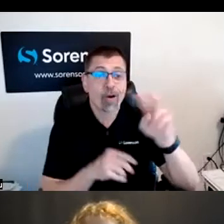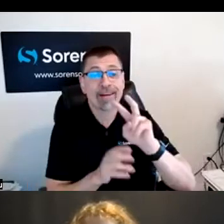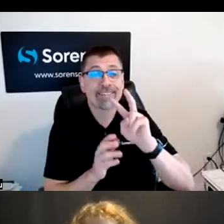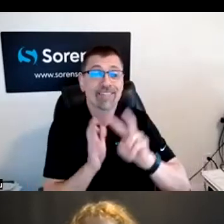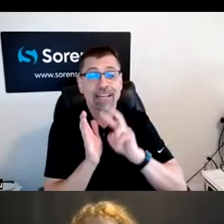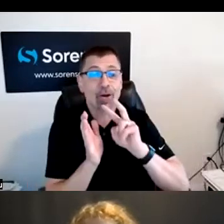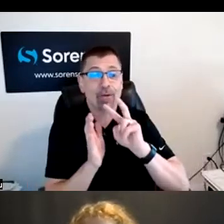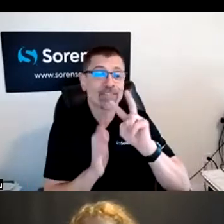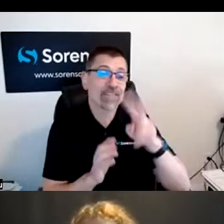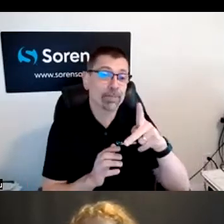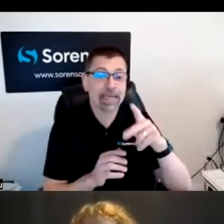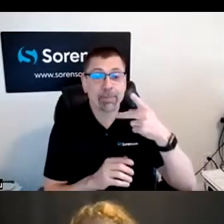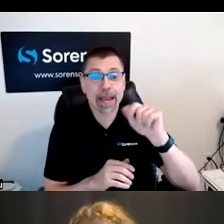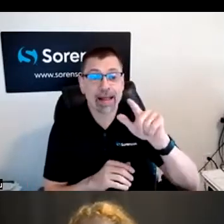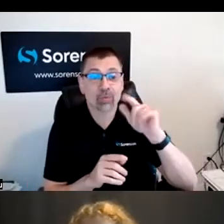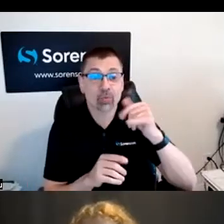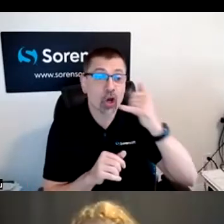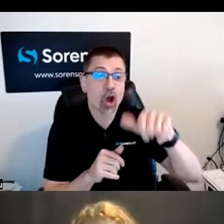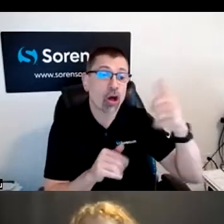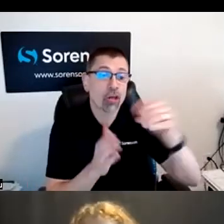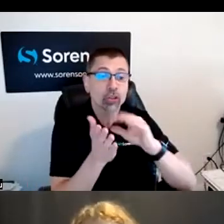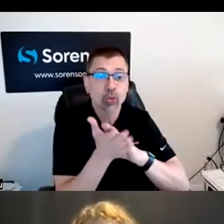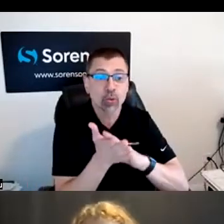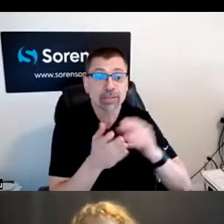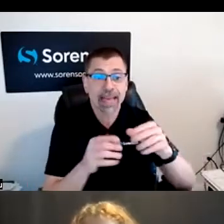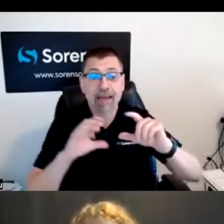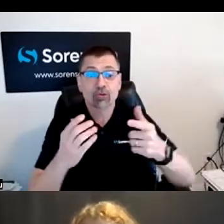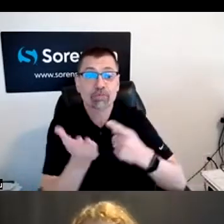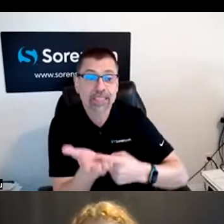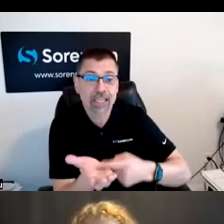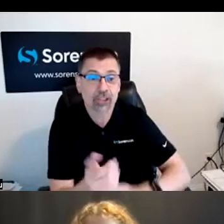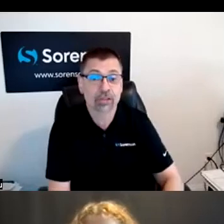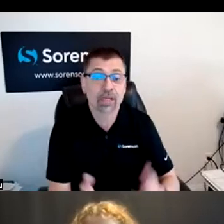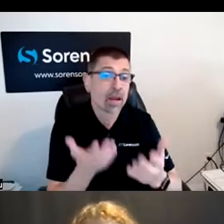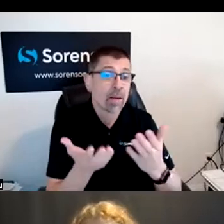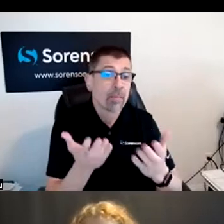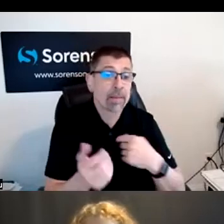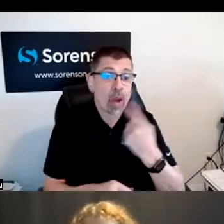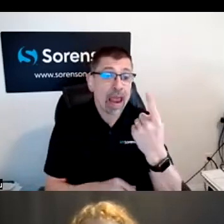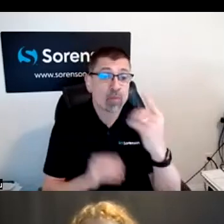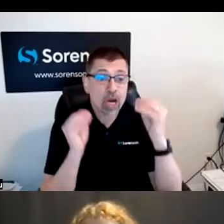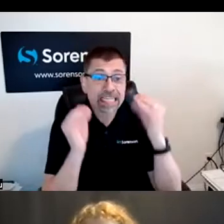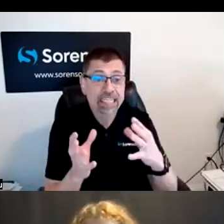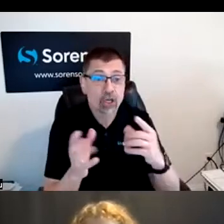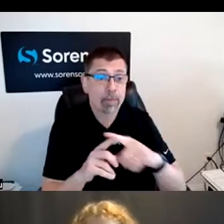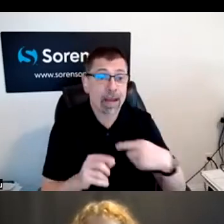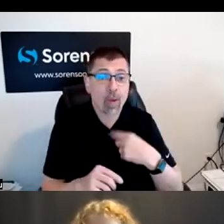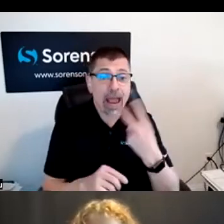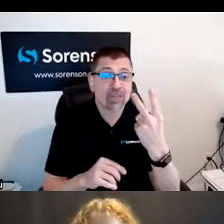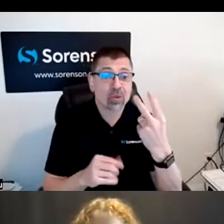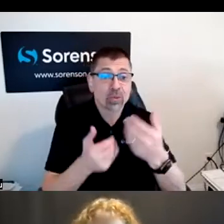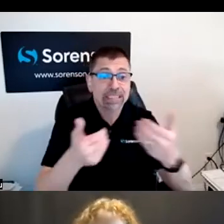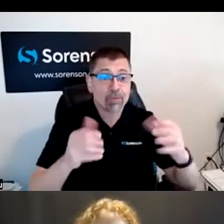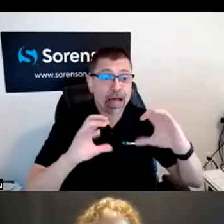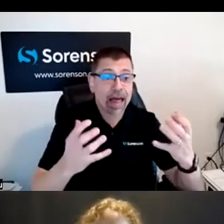You can also use it for a kind of pen pal or video pen pals. You can be in touch with other schools or have group conversations